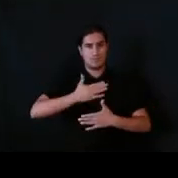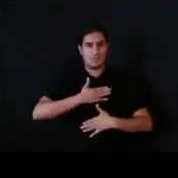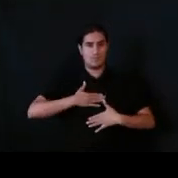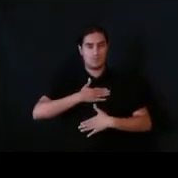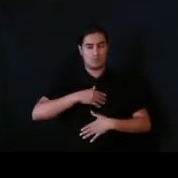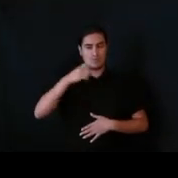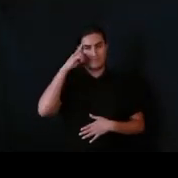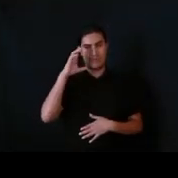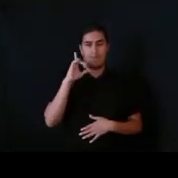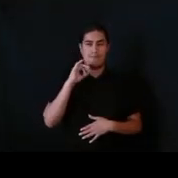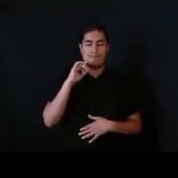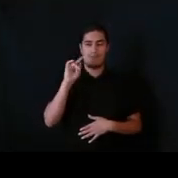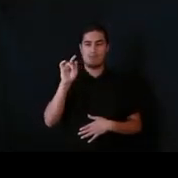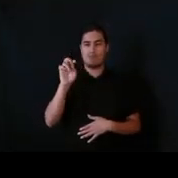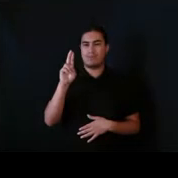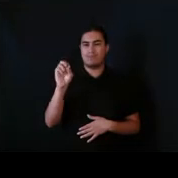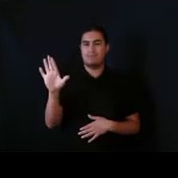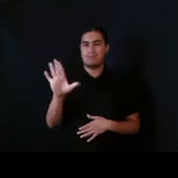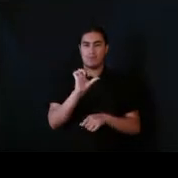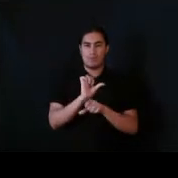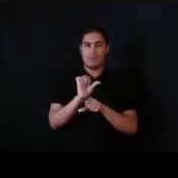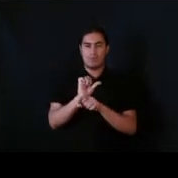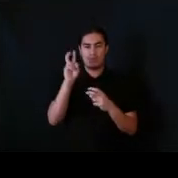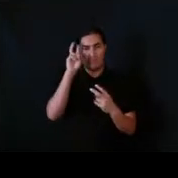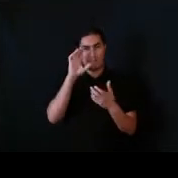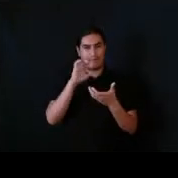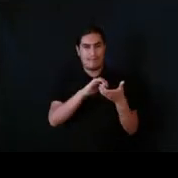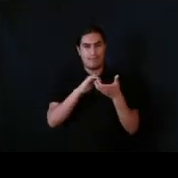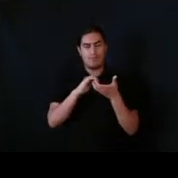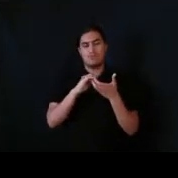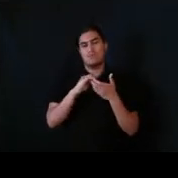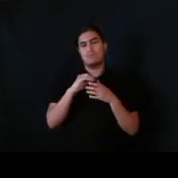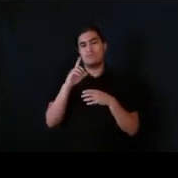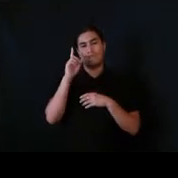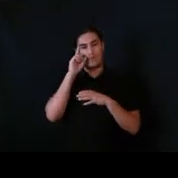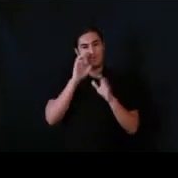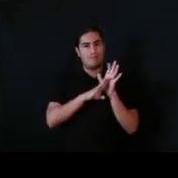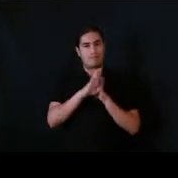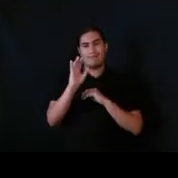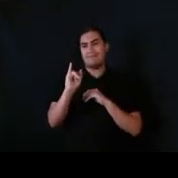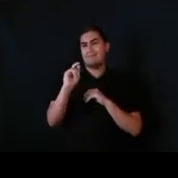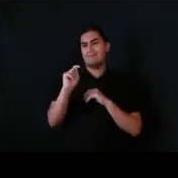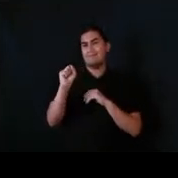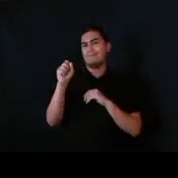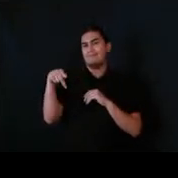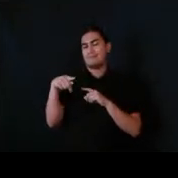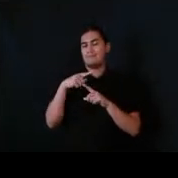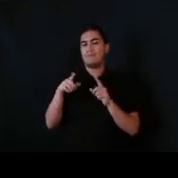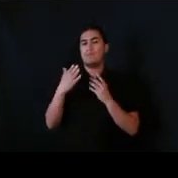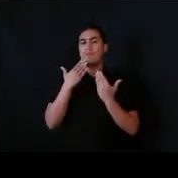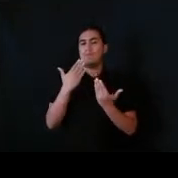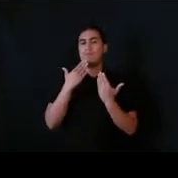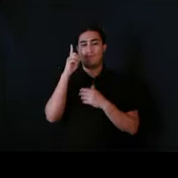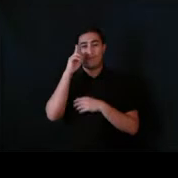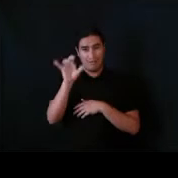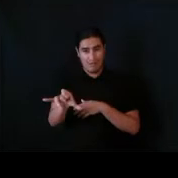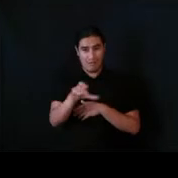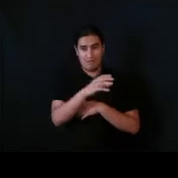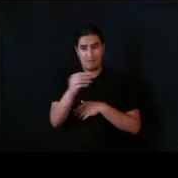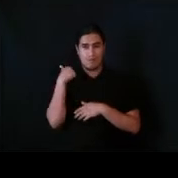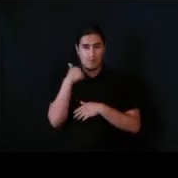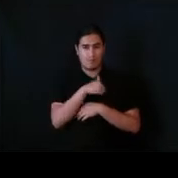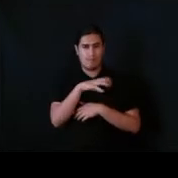for caltrans staff's efforts on collaboration and developing the itsp um and so thank you for that and